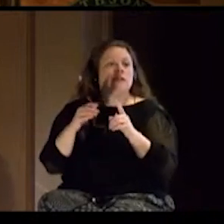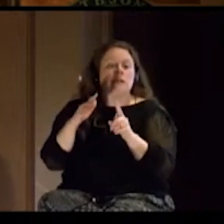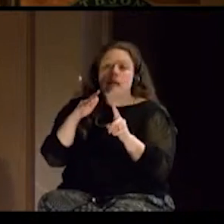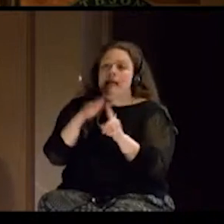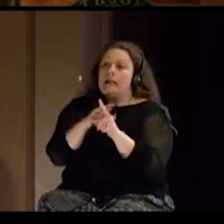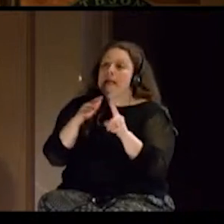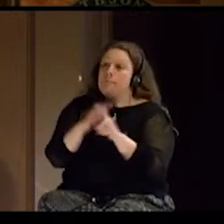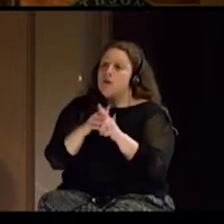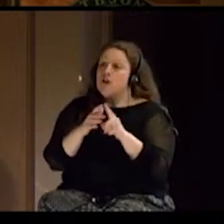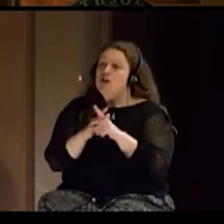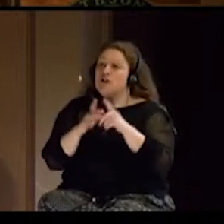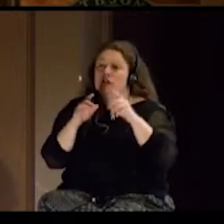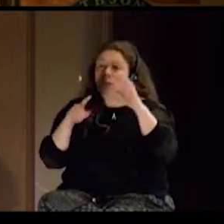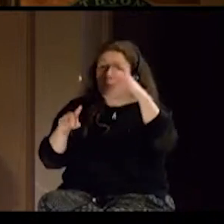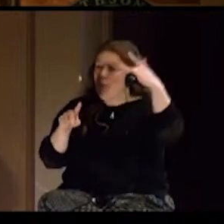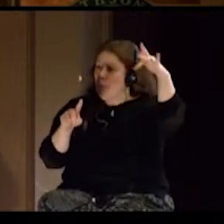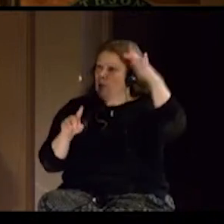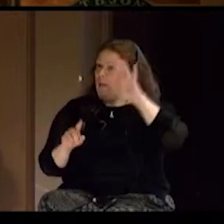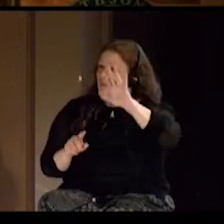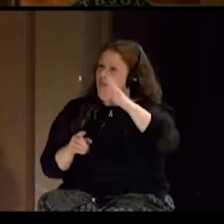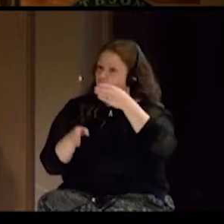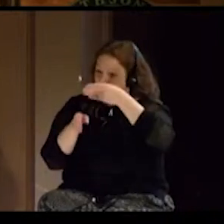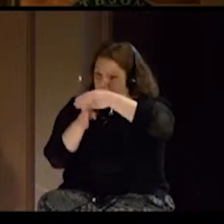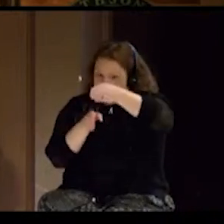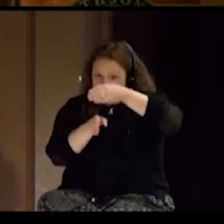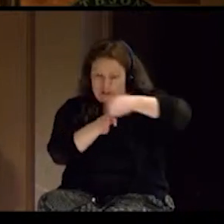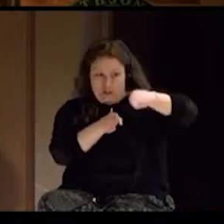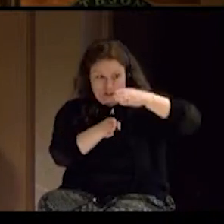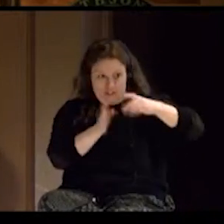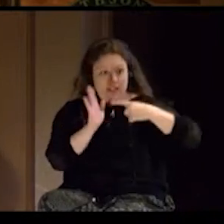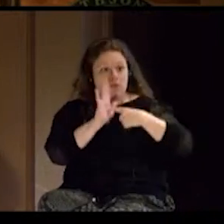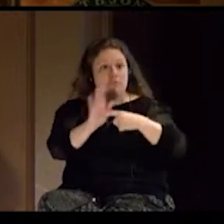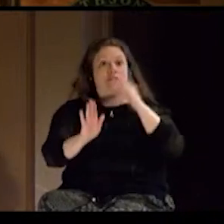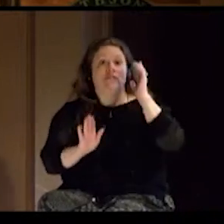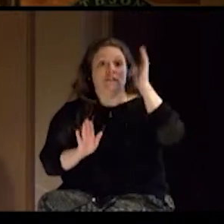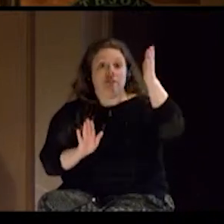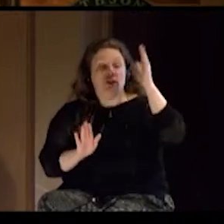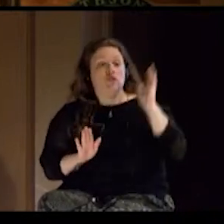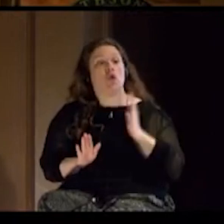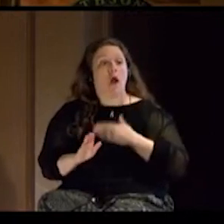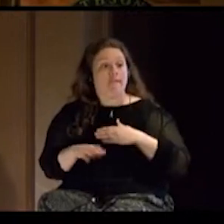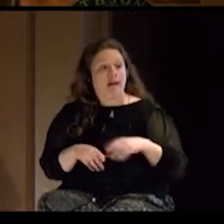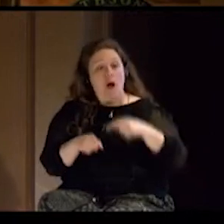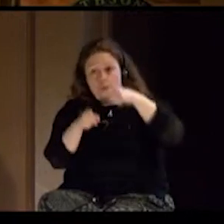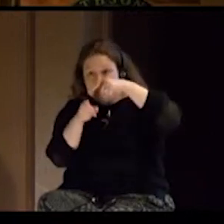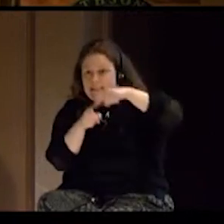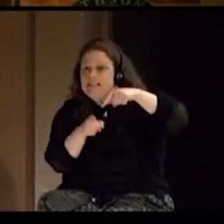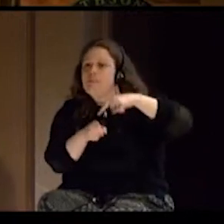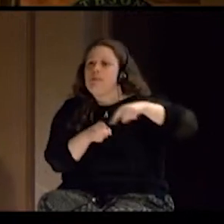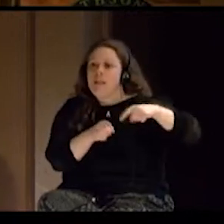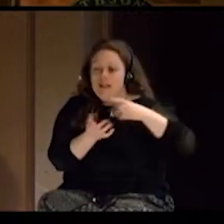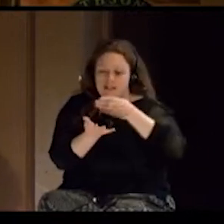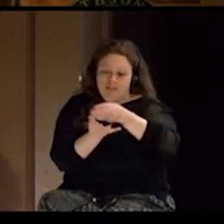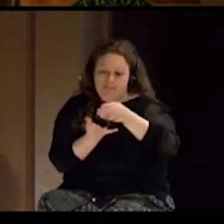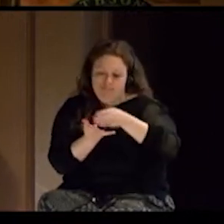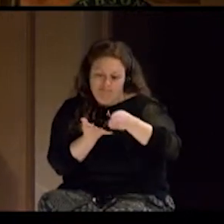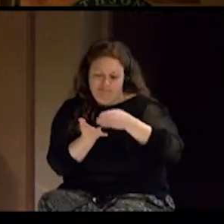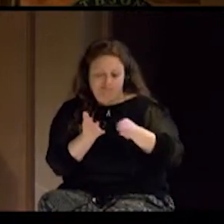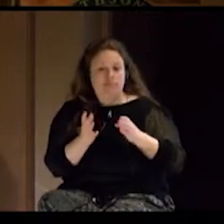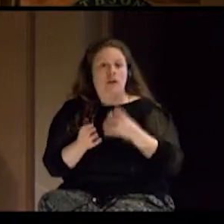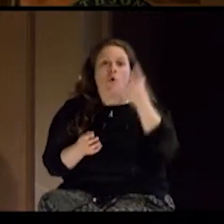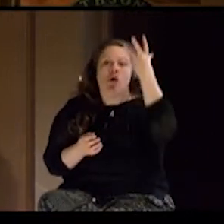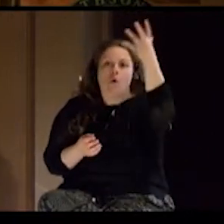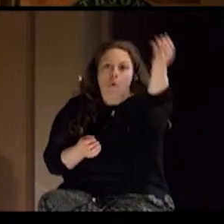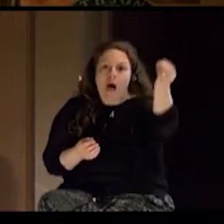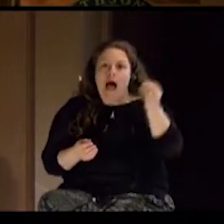superstars in their fields and represent the future and evolution of our disciplines, who go on to ask and often answer the big questions